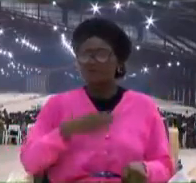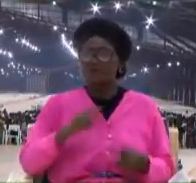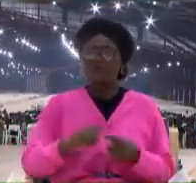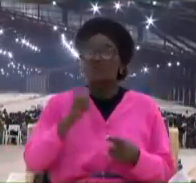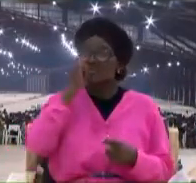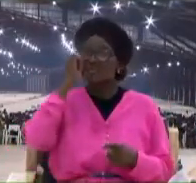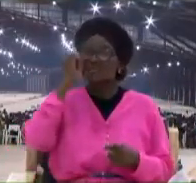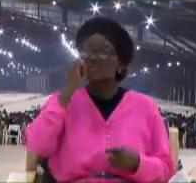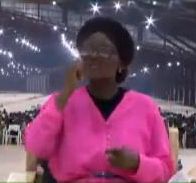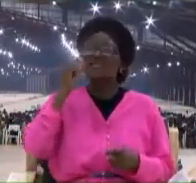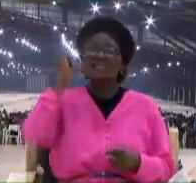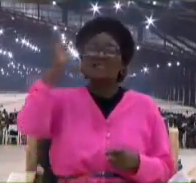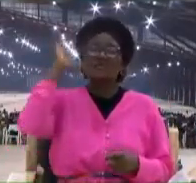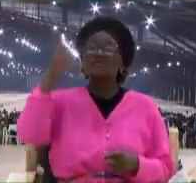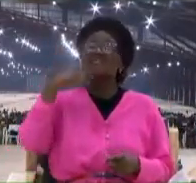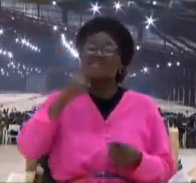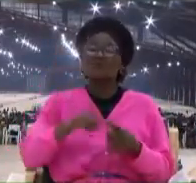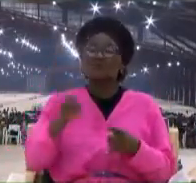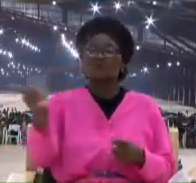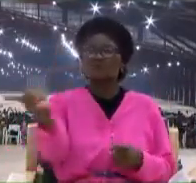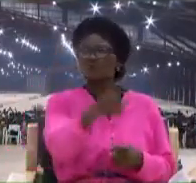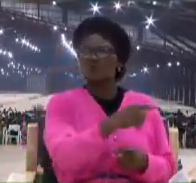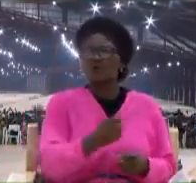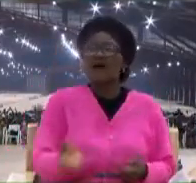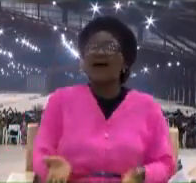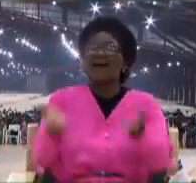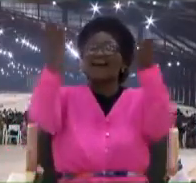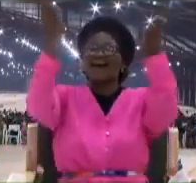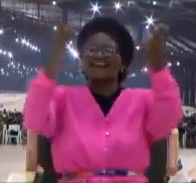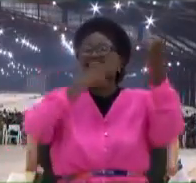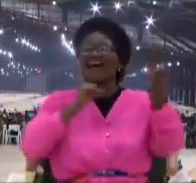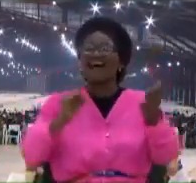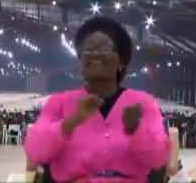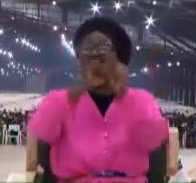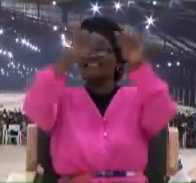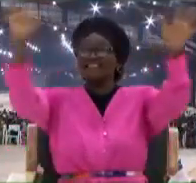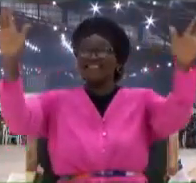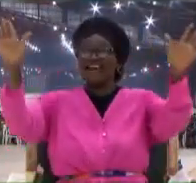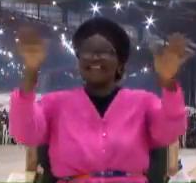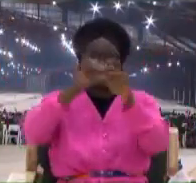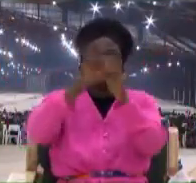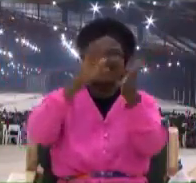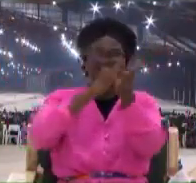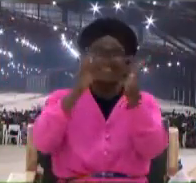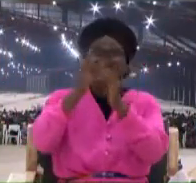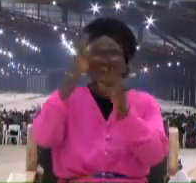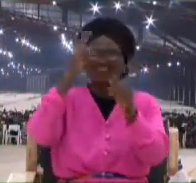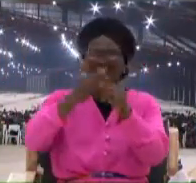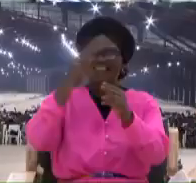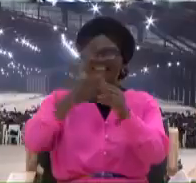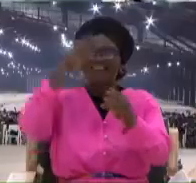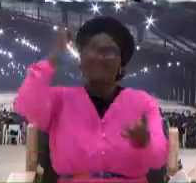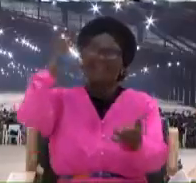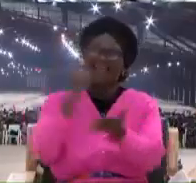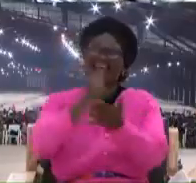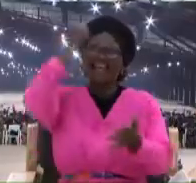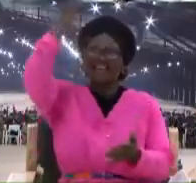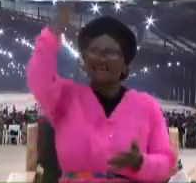arise and shine. Do I hear somebody say amen to